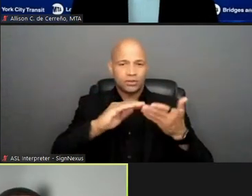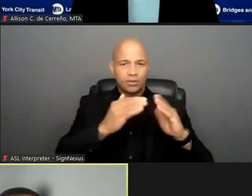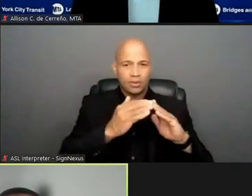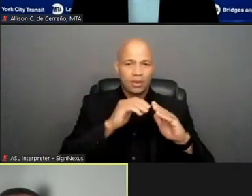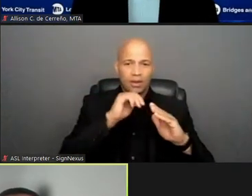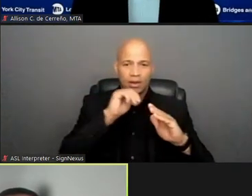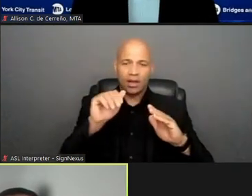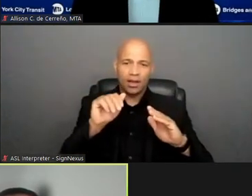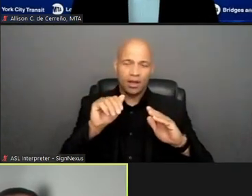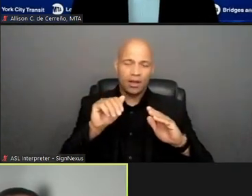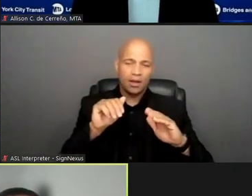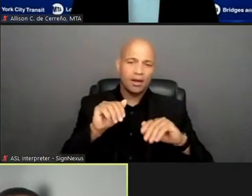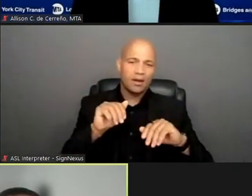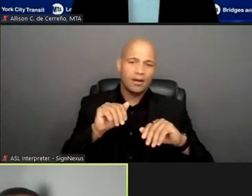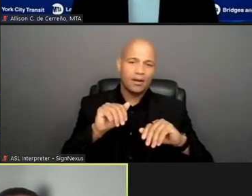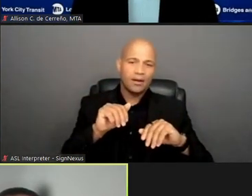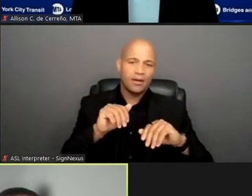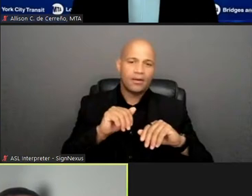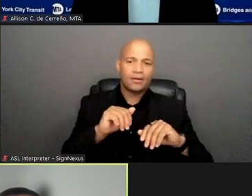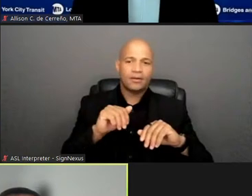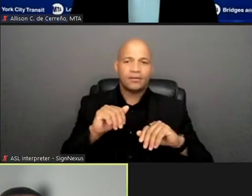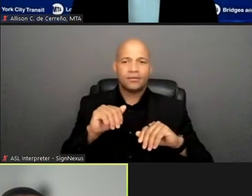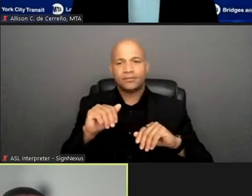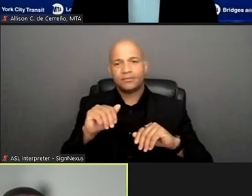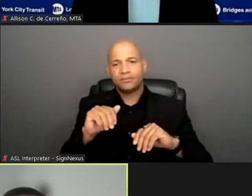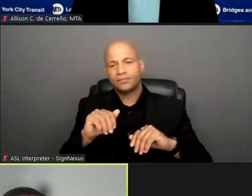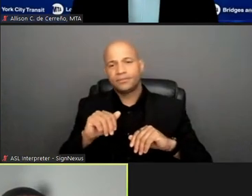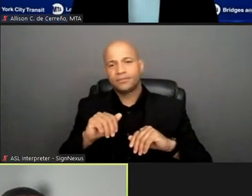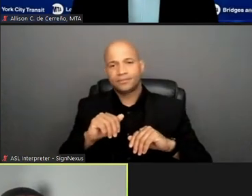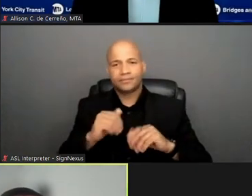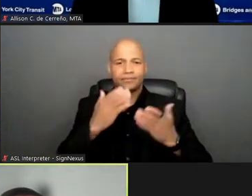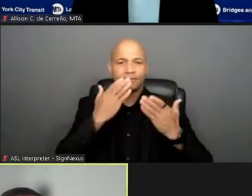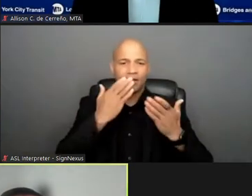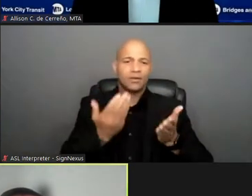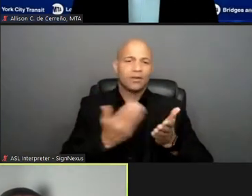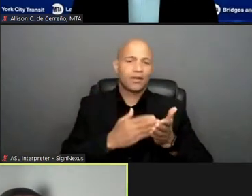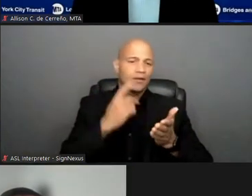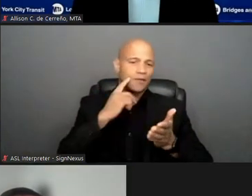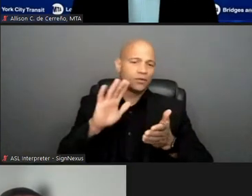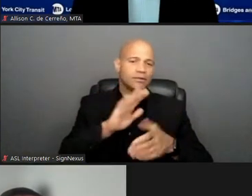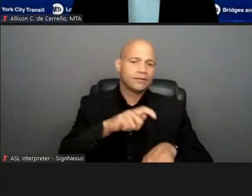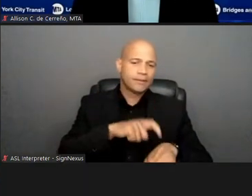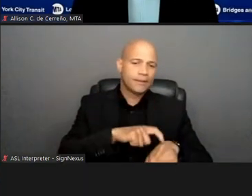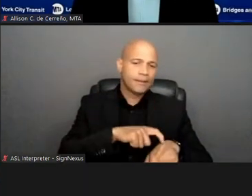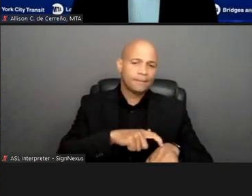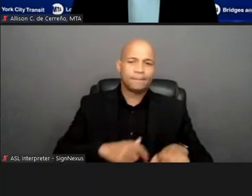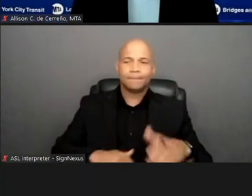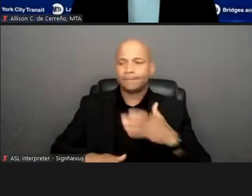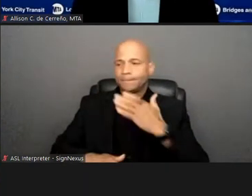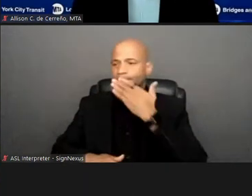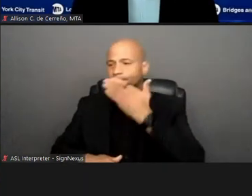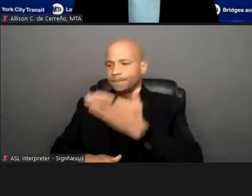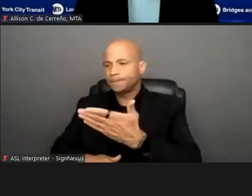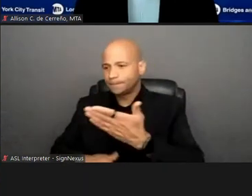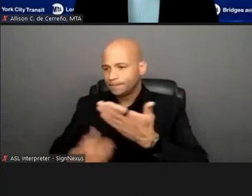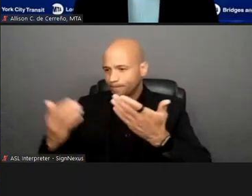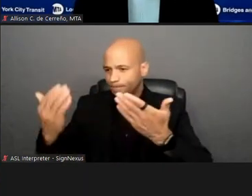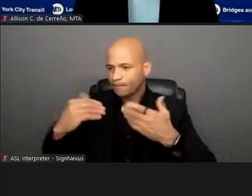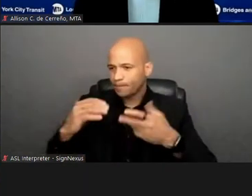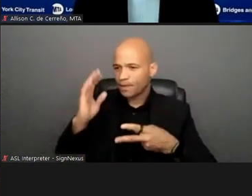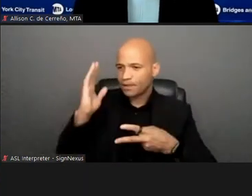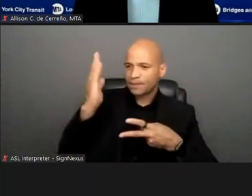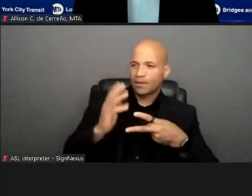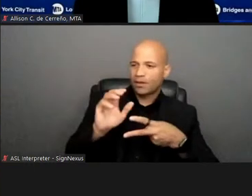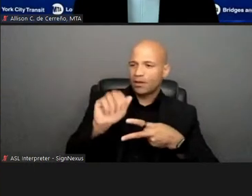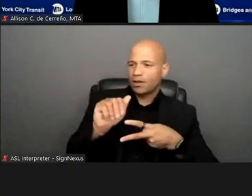an indulge in emissions accounting sleight of hand thank you again for your time thank you our next speaker is